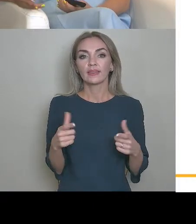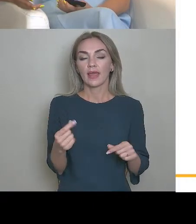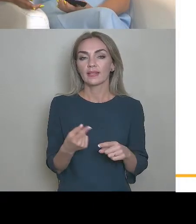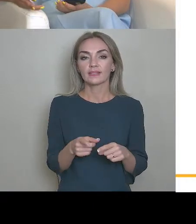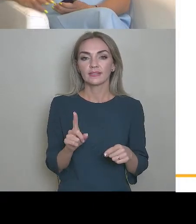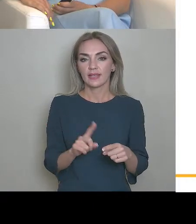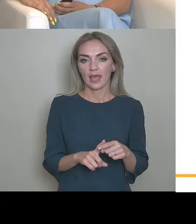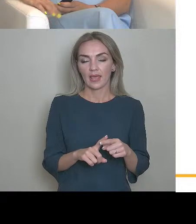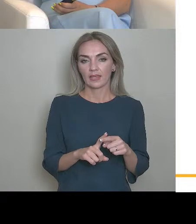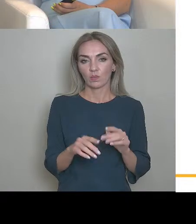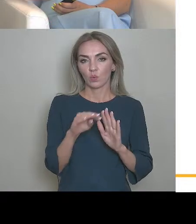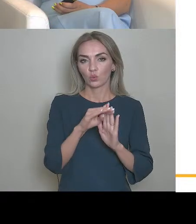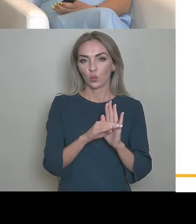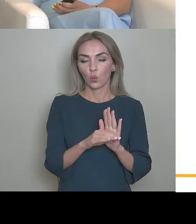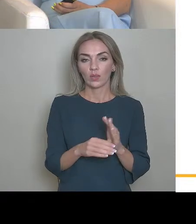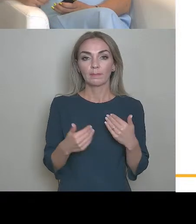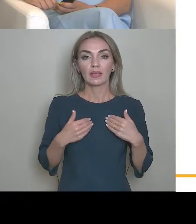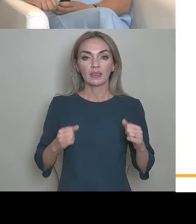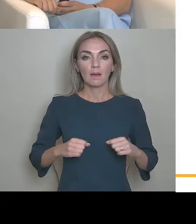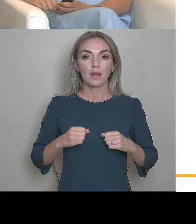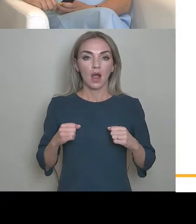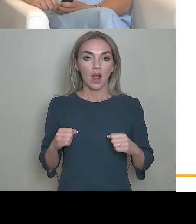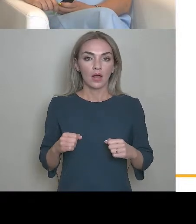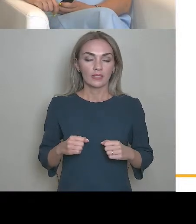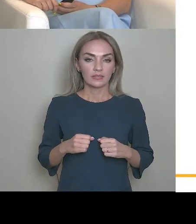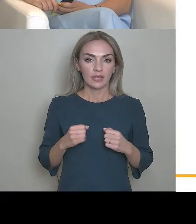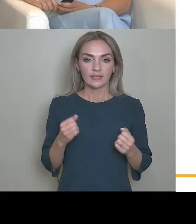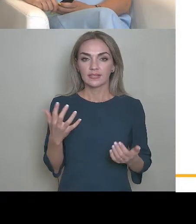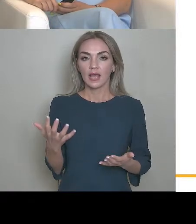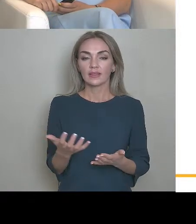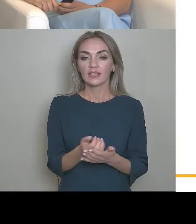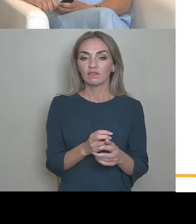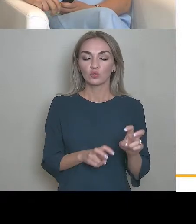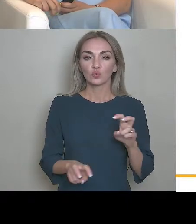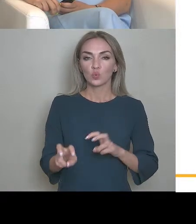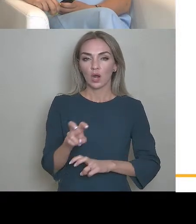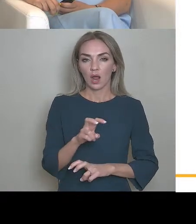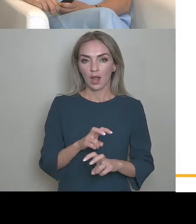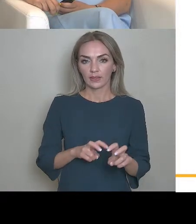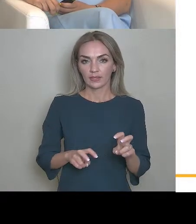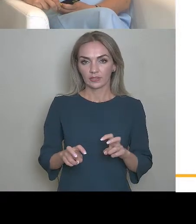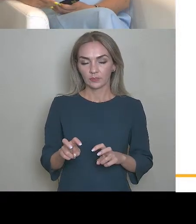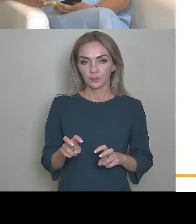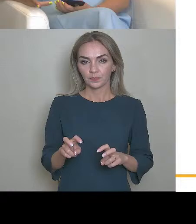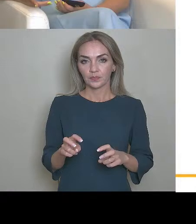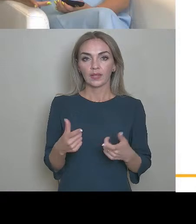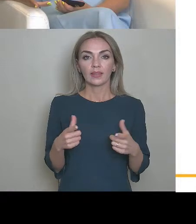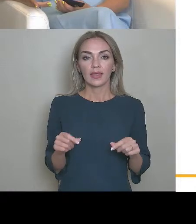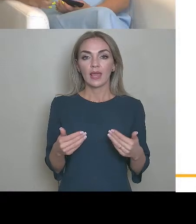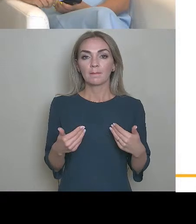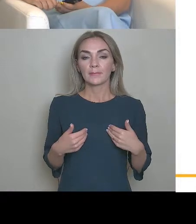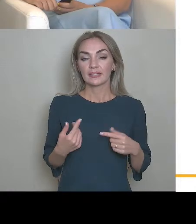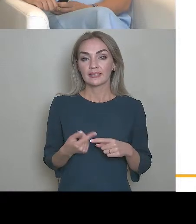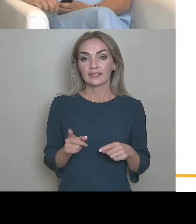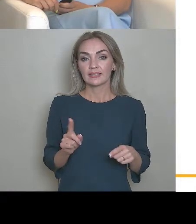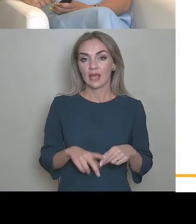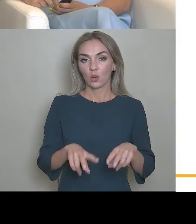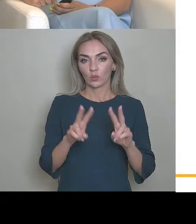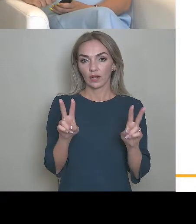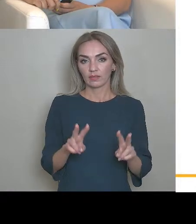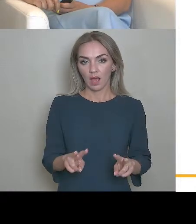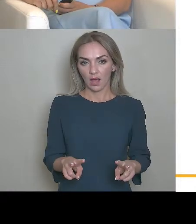this approach was agreed. And whereas the minutes, we were trying to find the minutes of that meeting, and where we